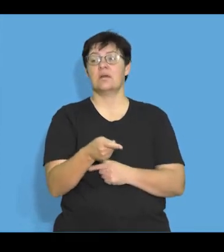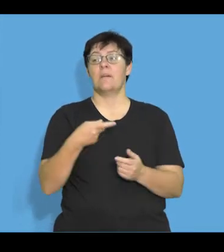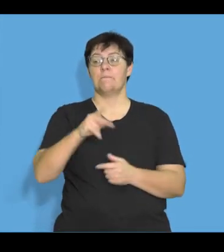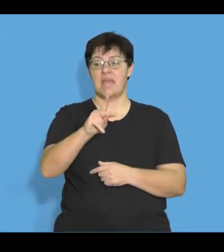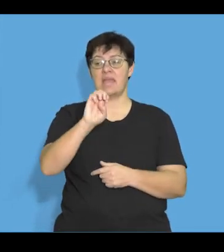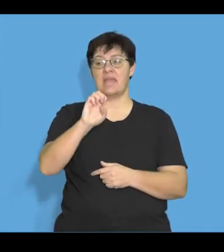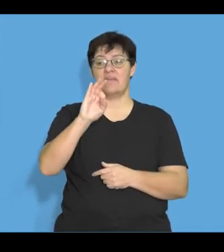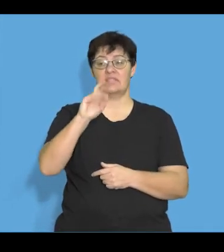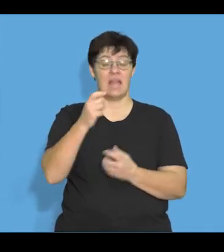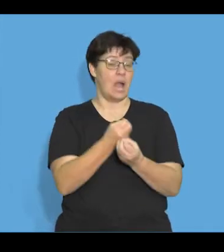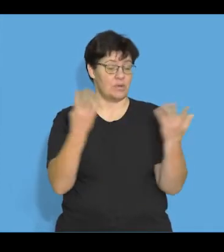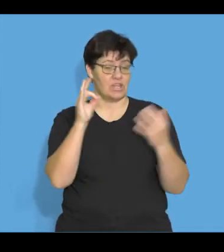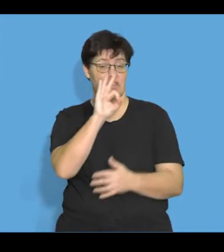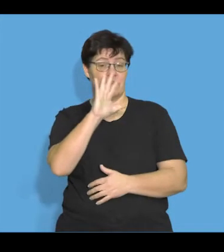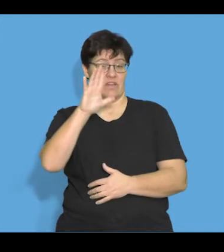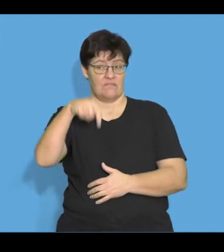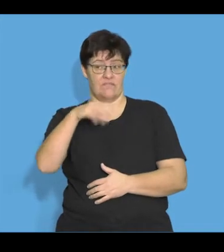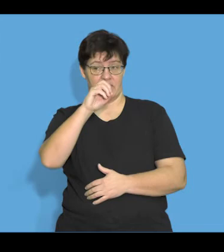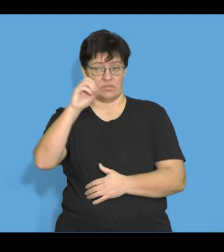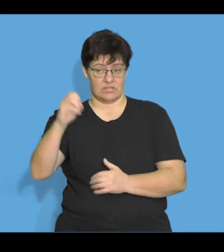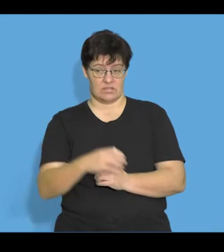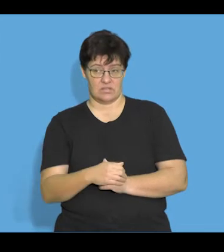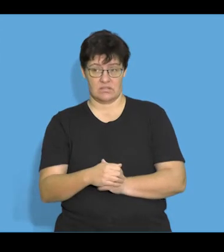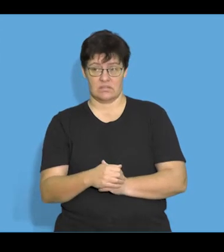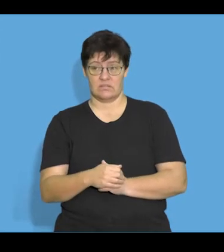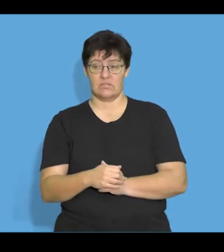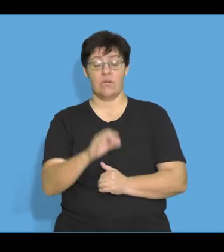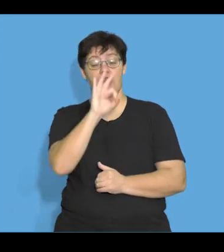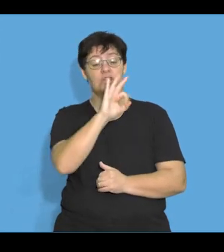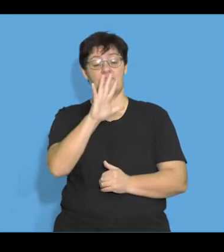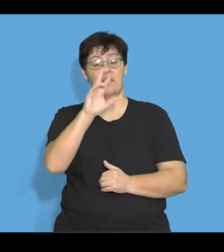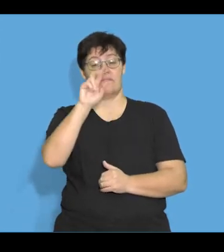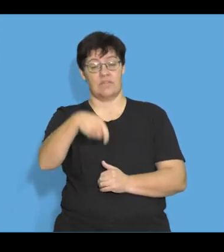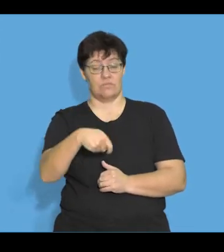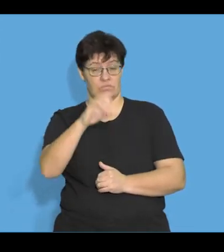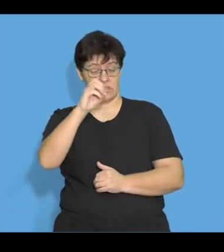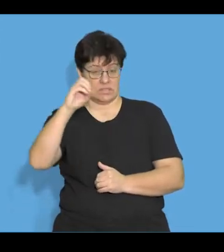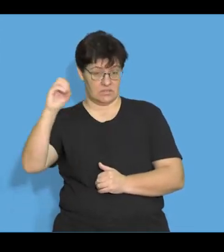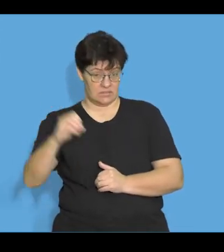was 35,000. So if we take that figure of 35,000 Rand,